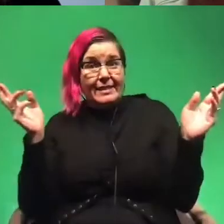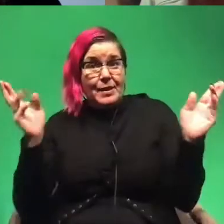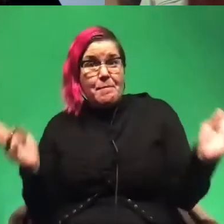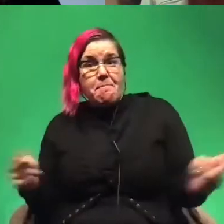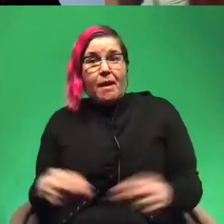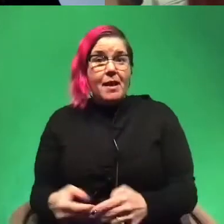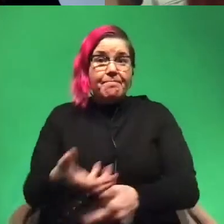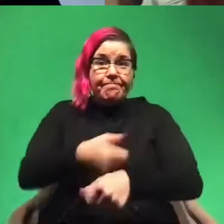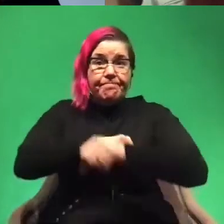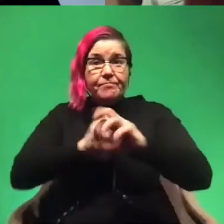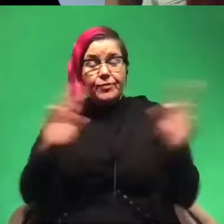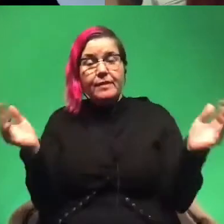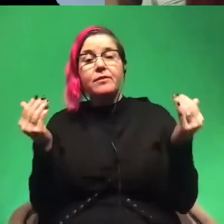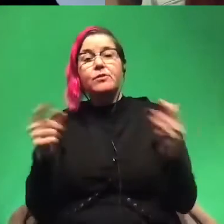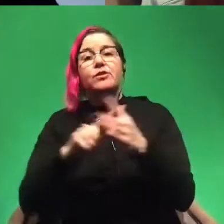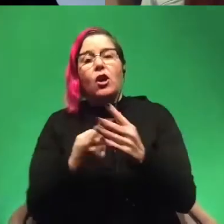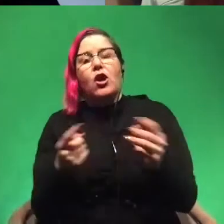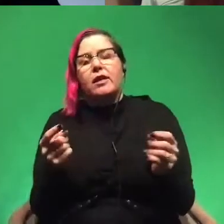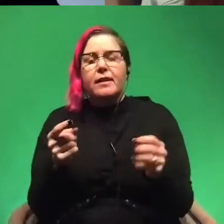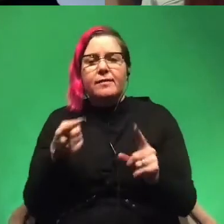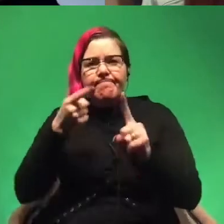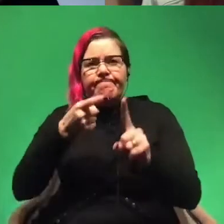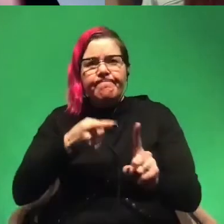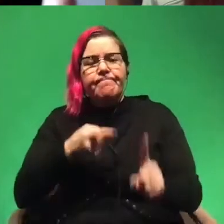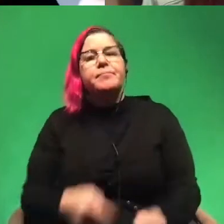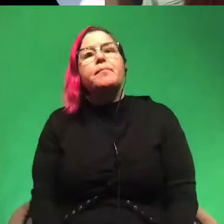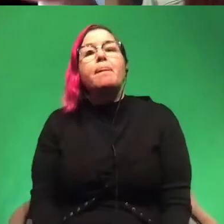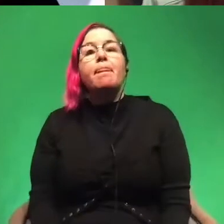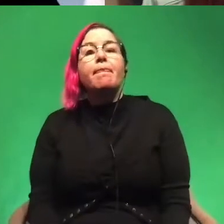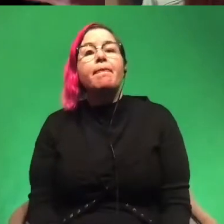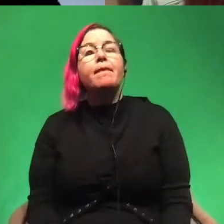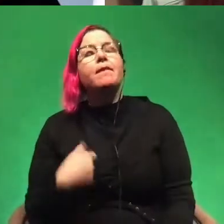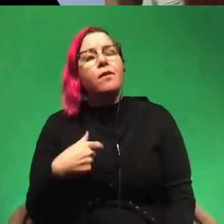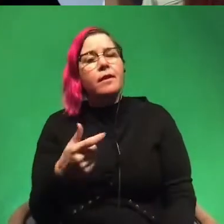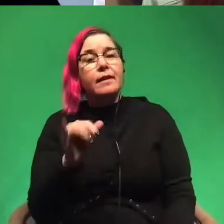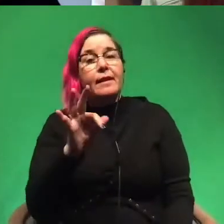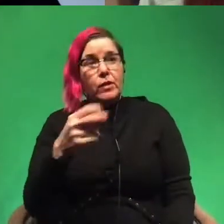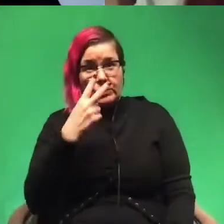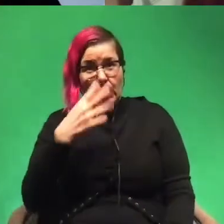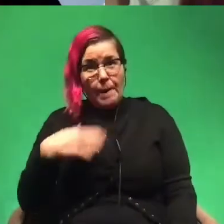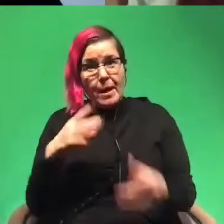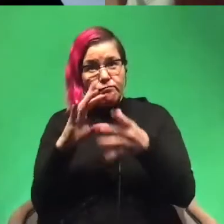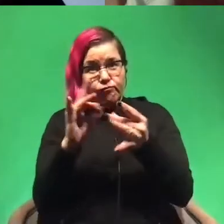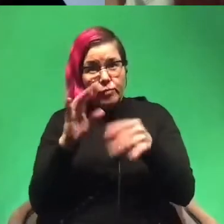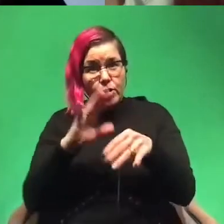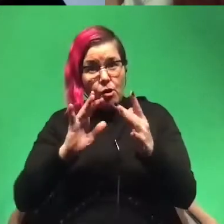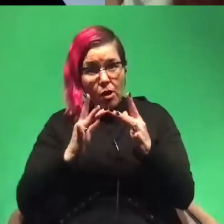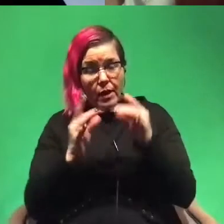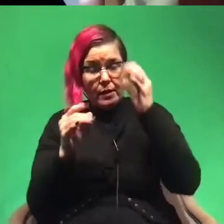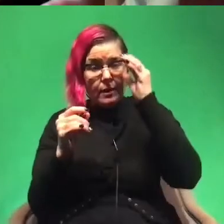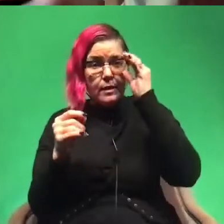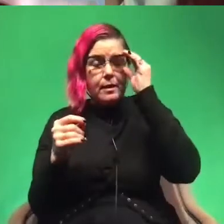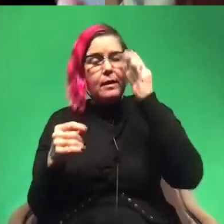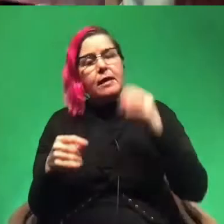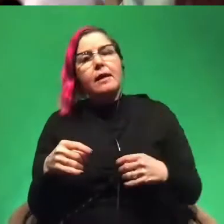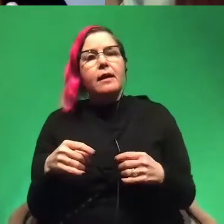Let's go ahead and get started for some of the nitty-gritty of it. So when I watched it, if you saw my thread online,